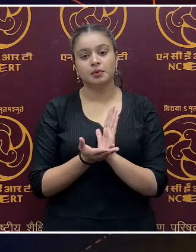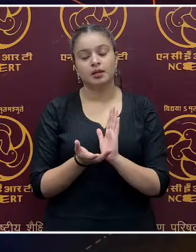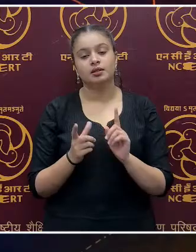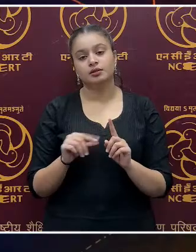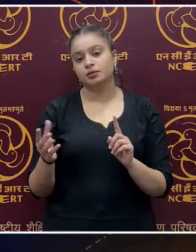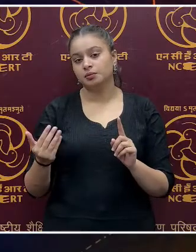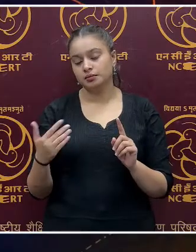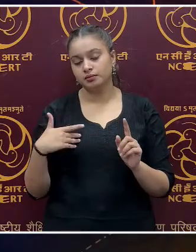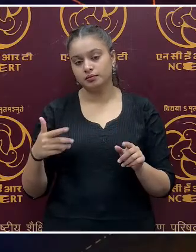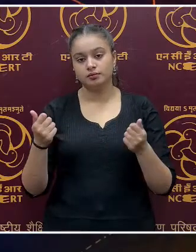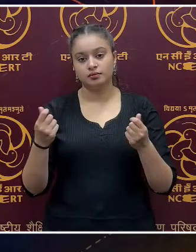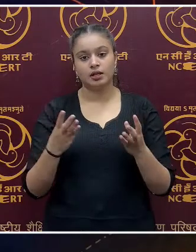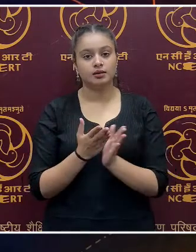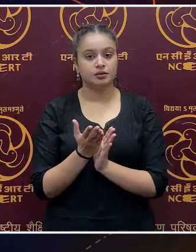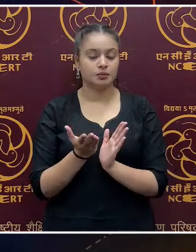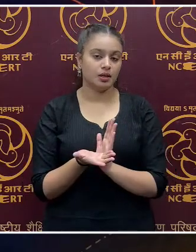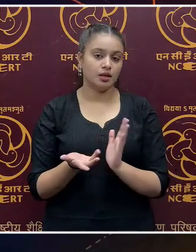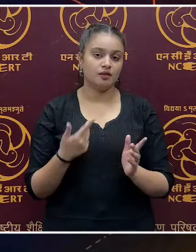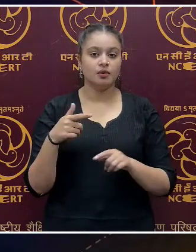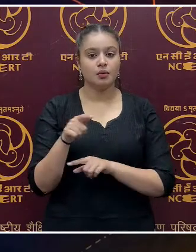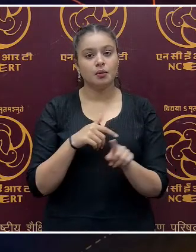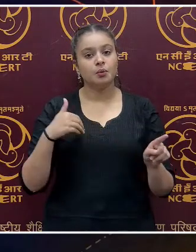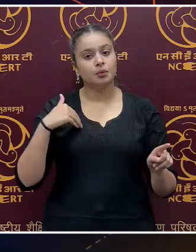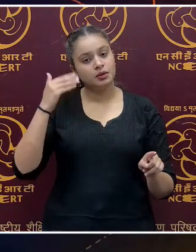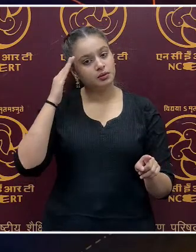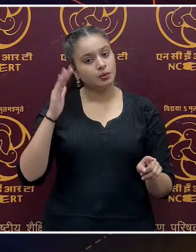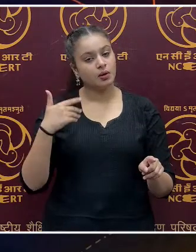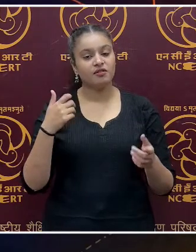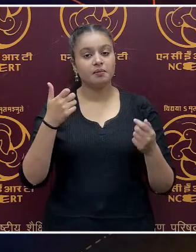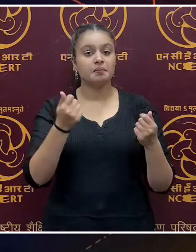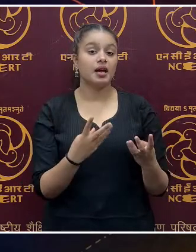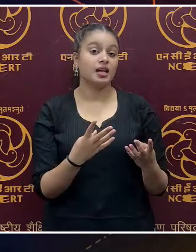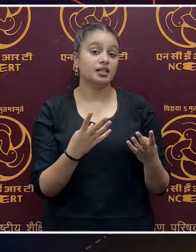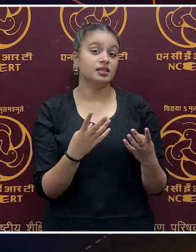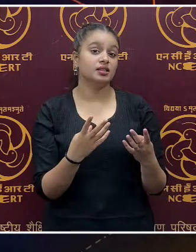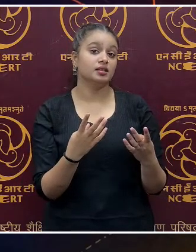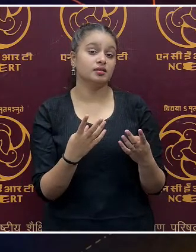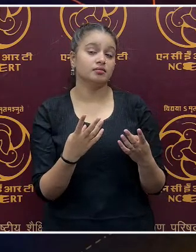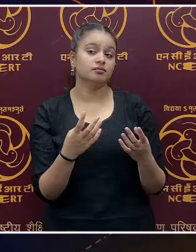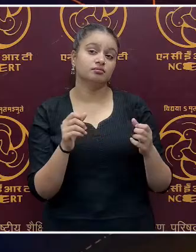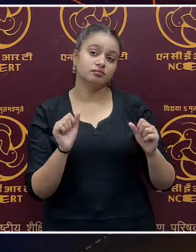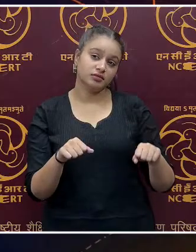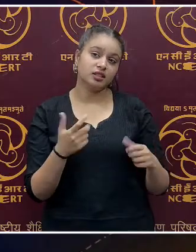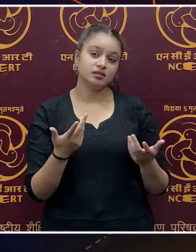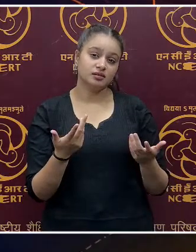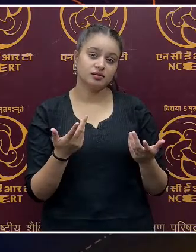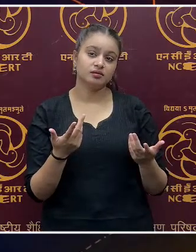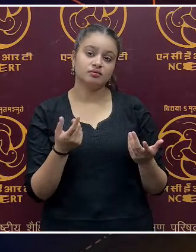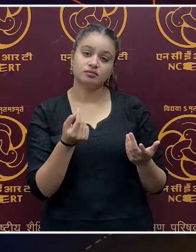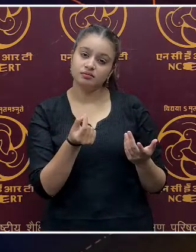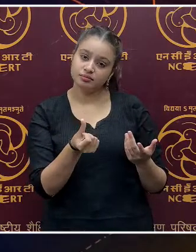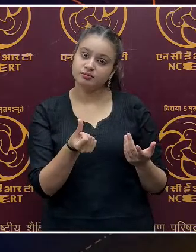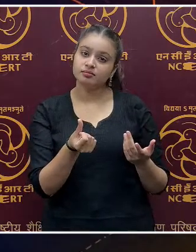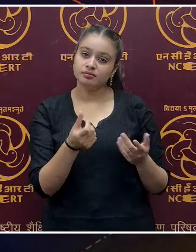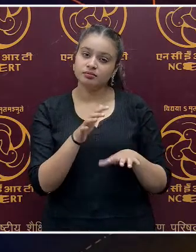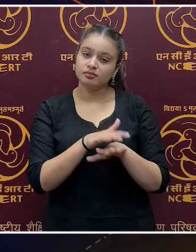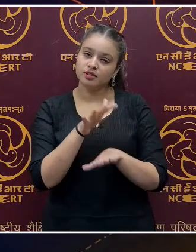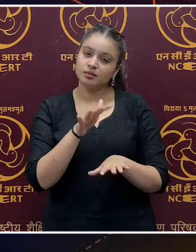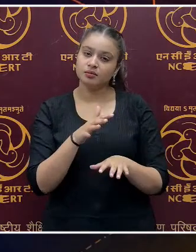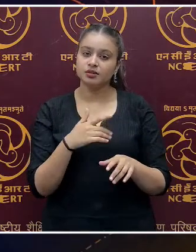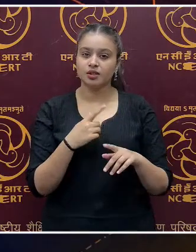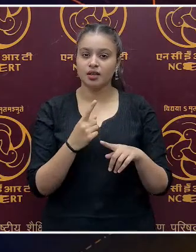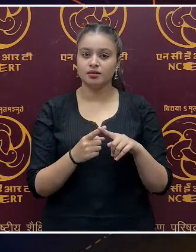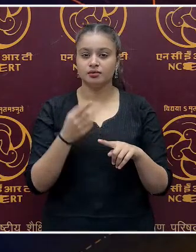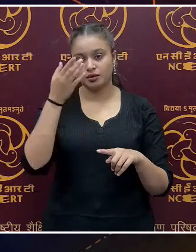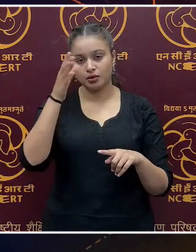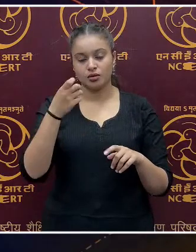of mathematics. As we know already, maths are a bit like abstract sense.